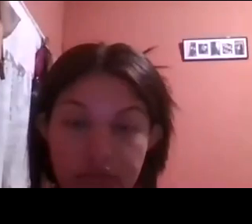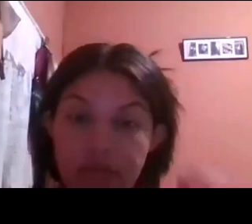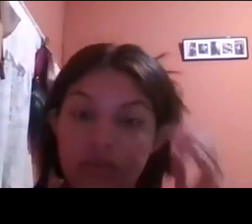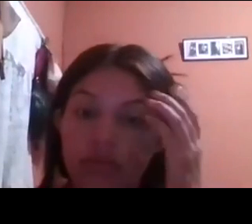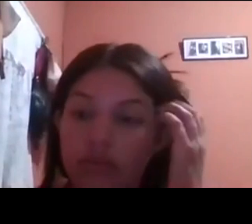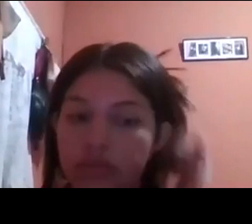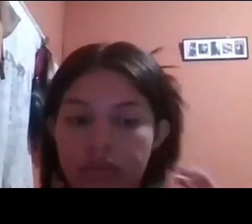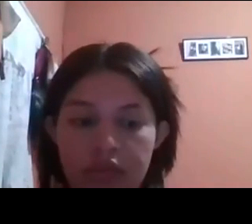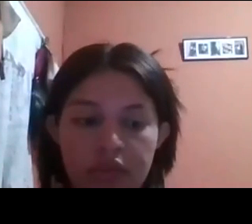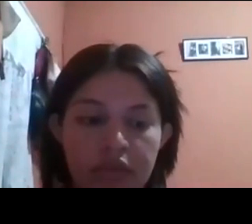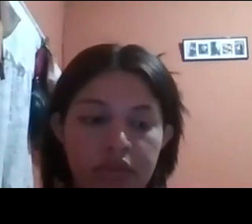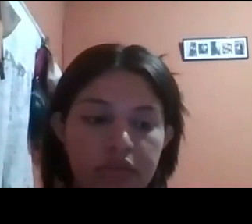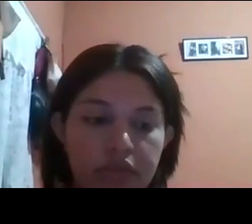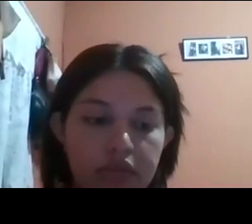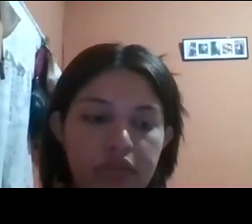Hello.